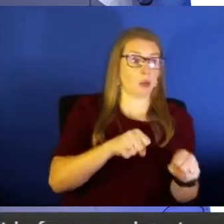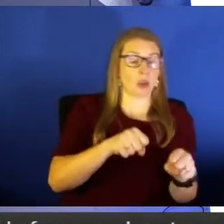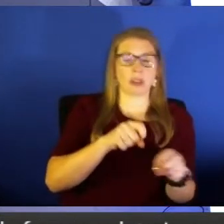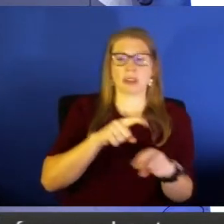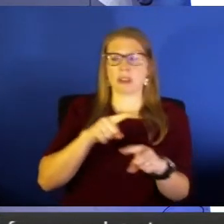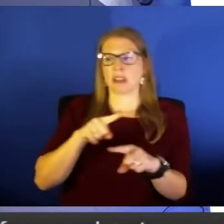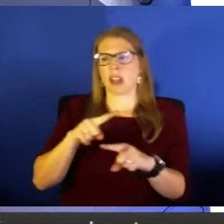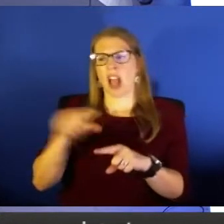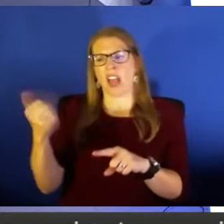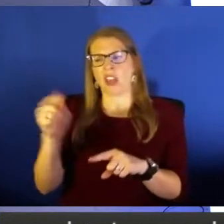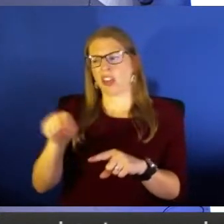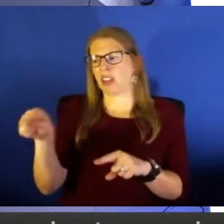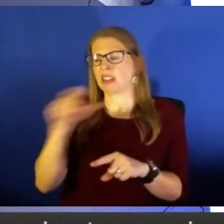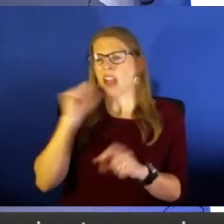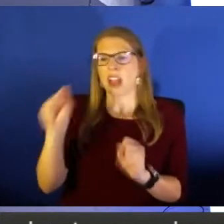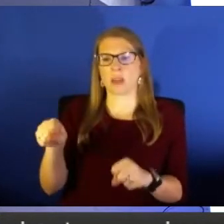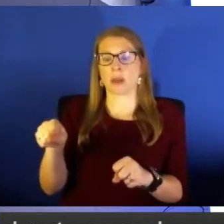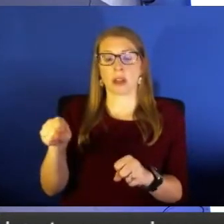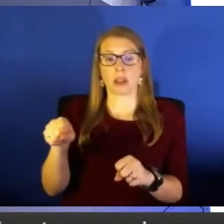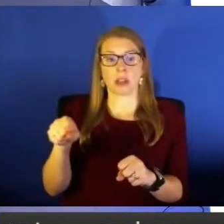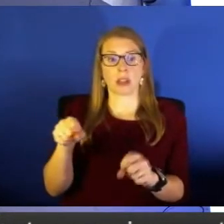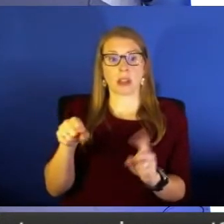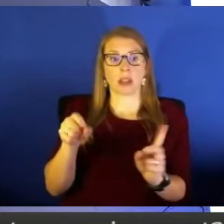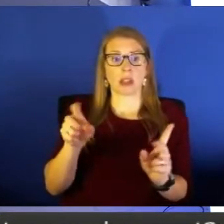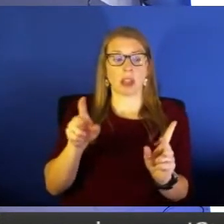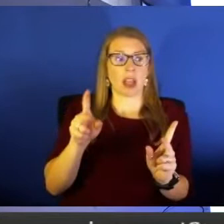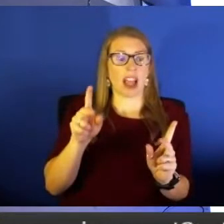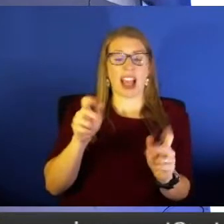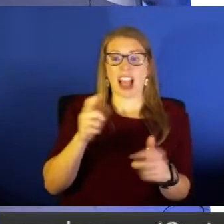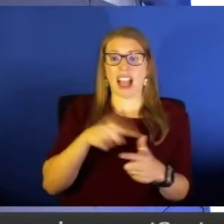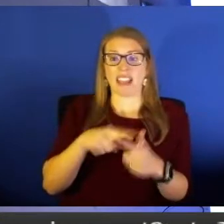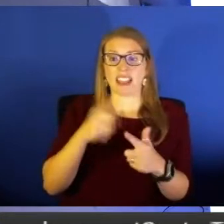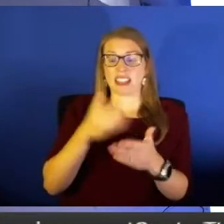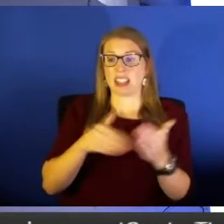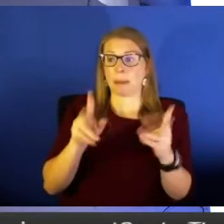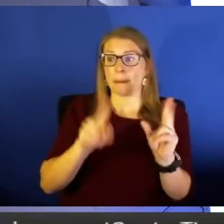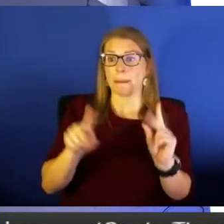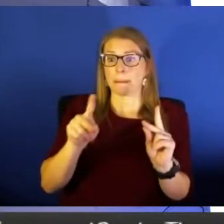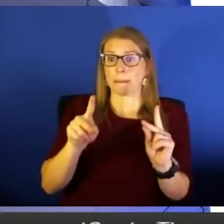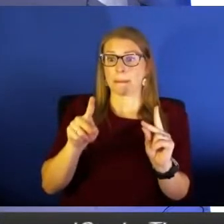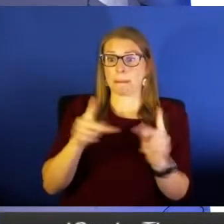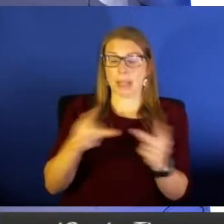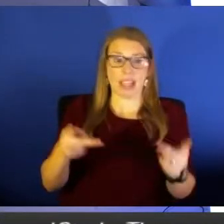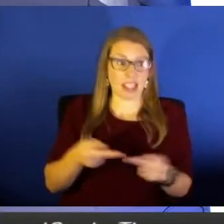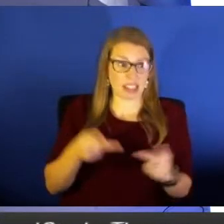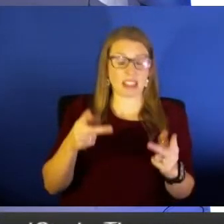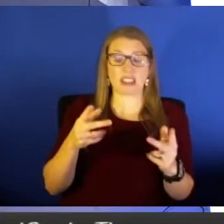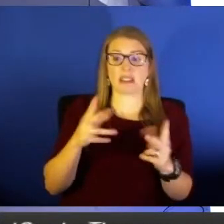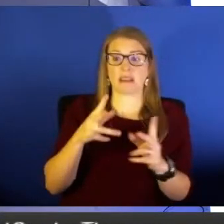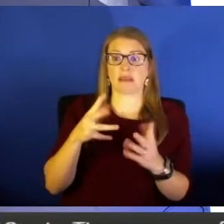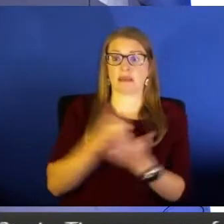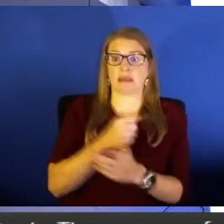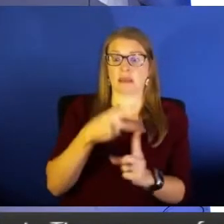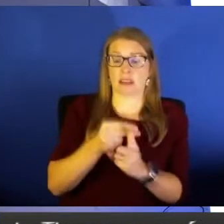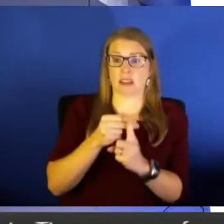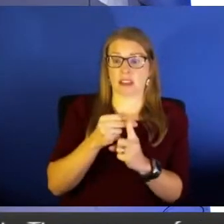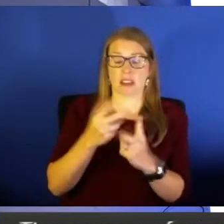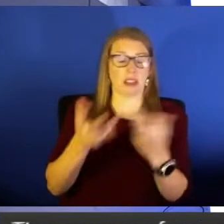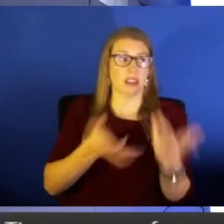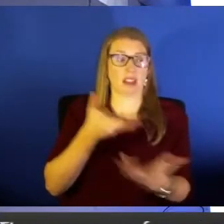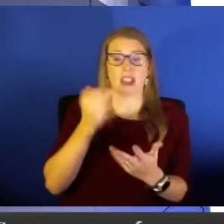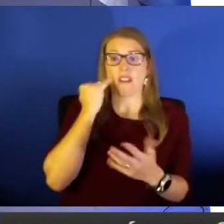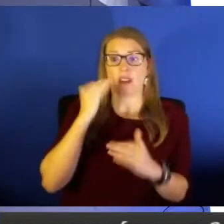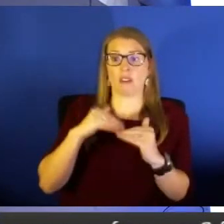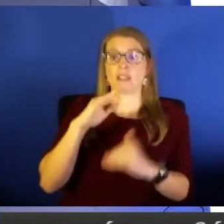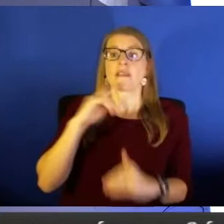boosters to anyone 4 months post first booster, as long as they're over 18. So try to unscramble that. Seems like Michelle's getting